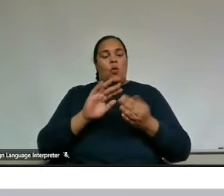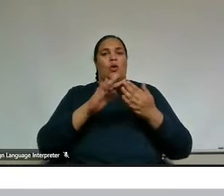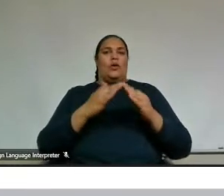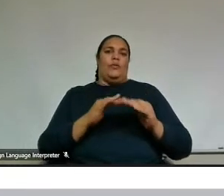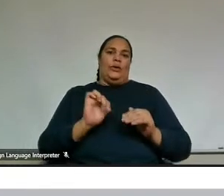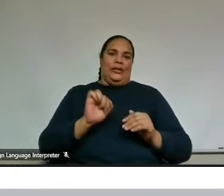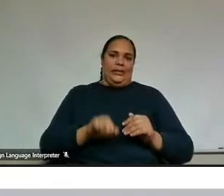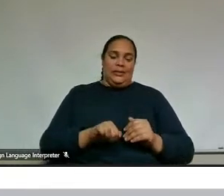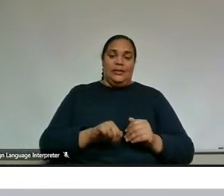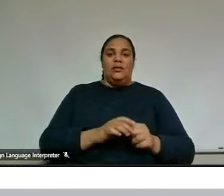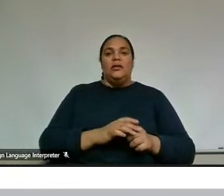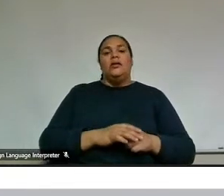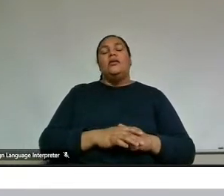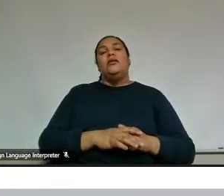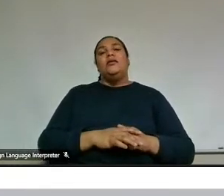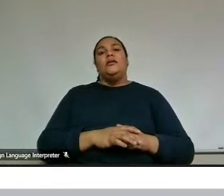communities.